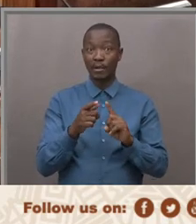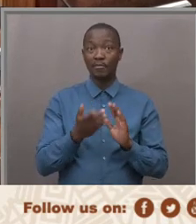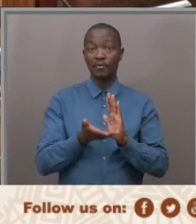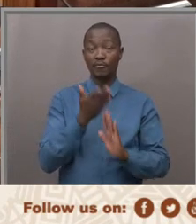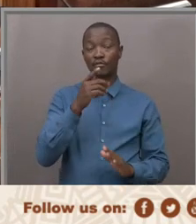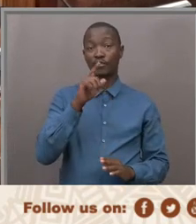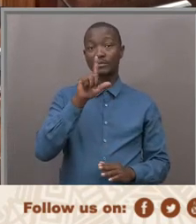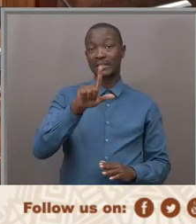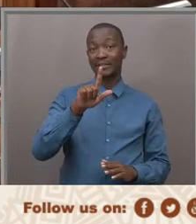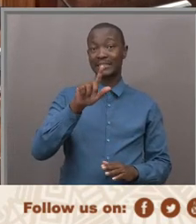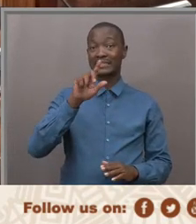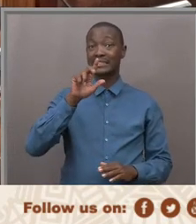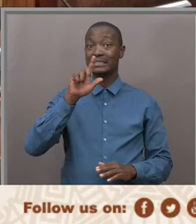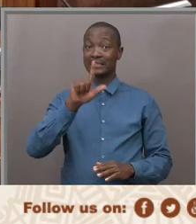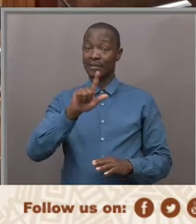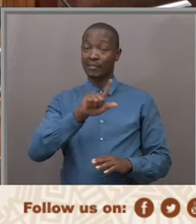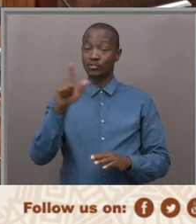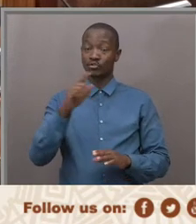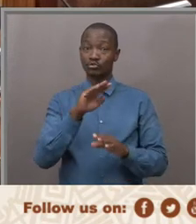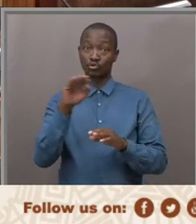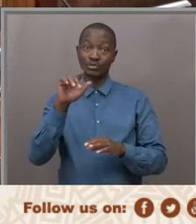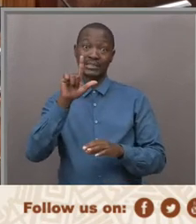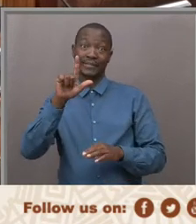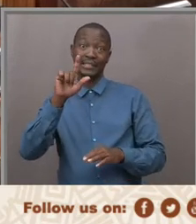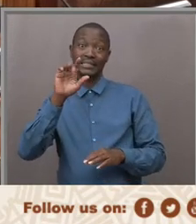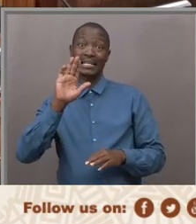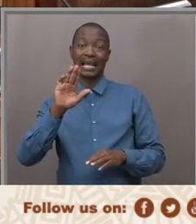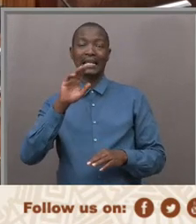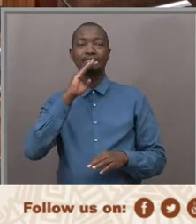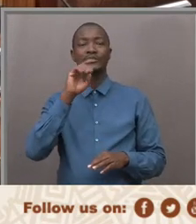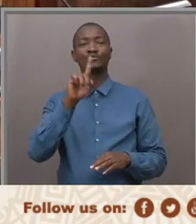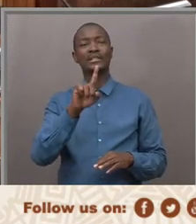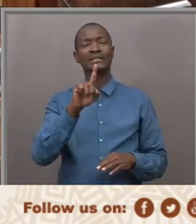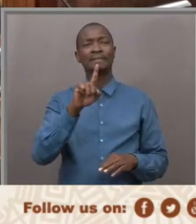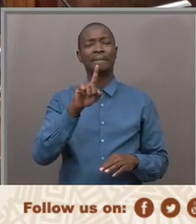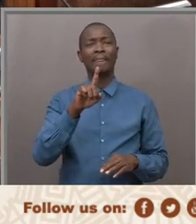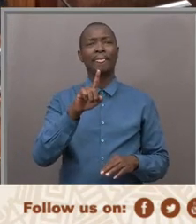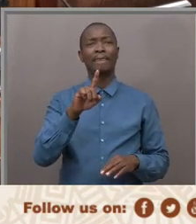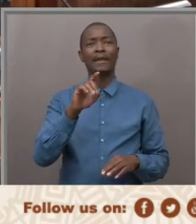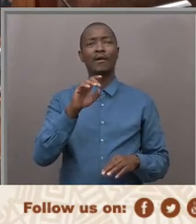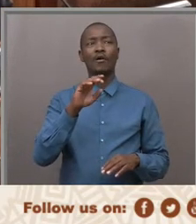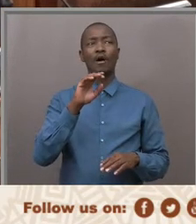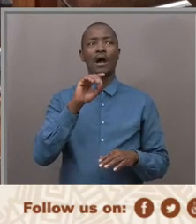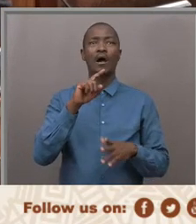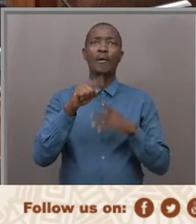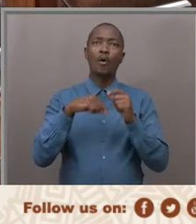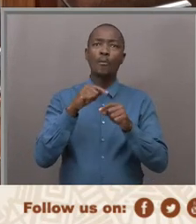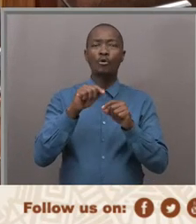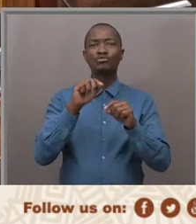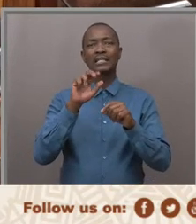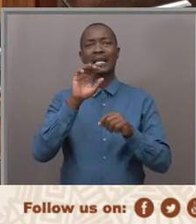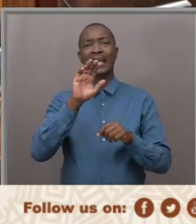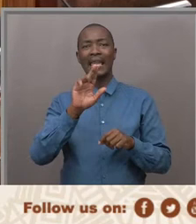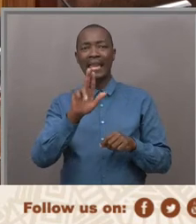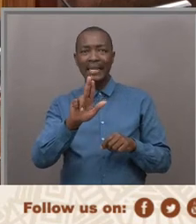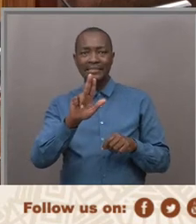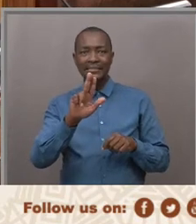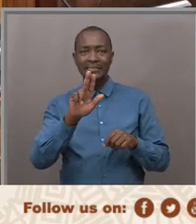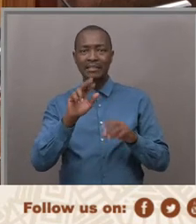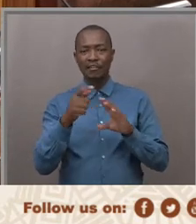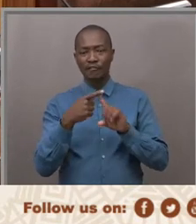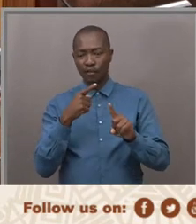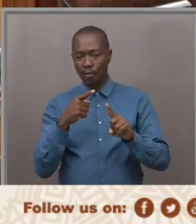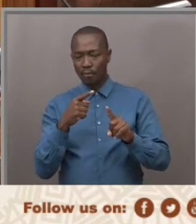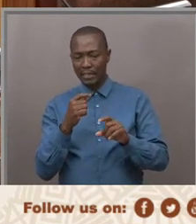to 79%, which means almost 8 out of 10 learners who started